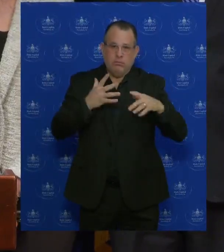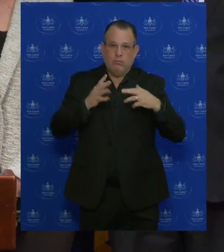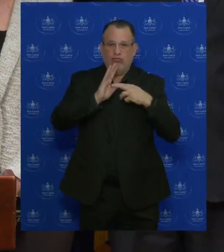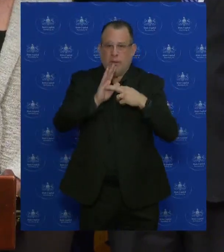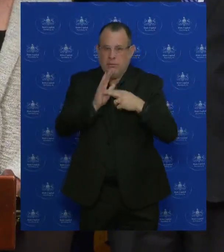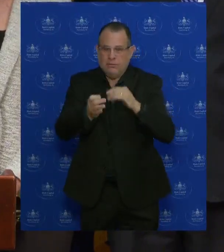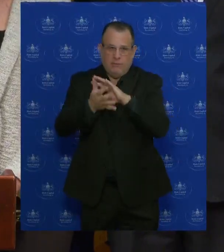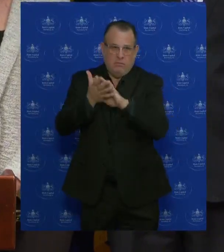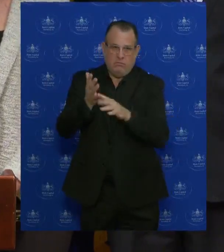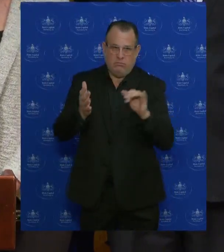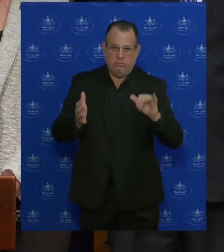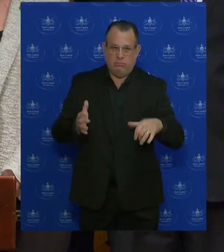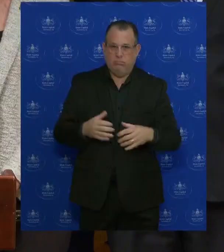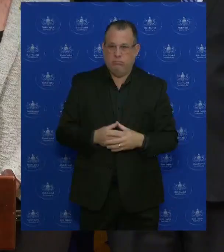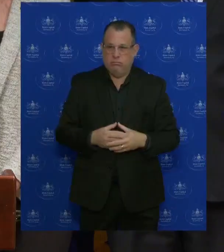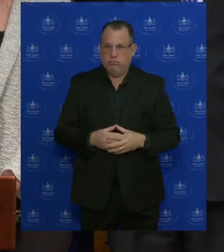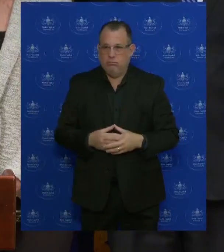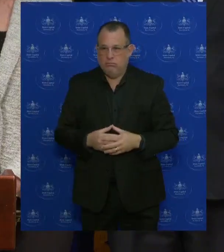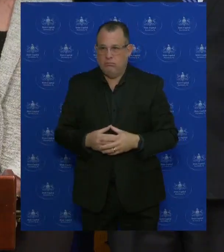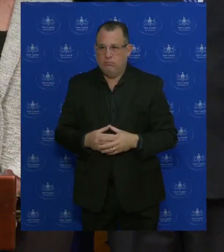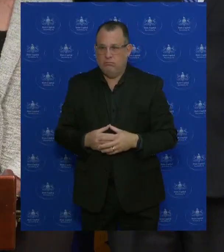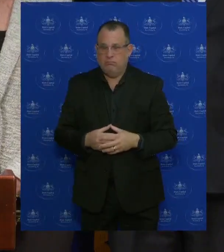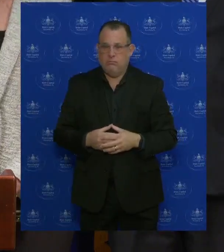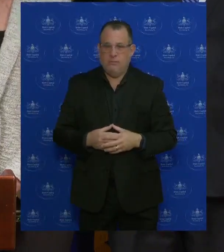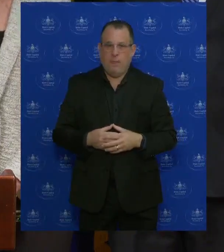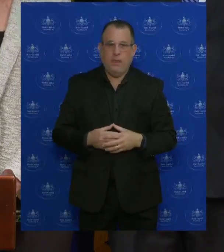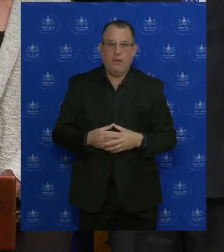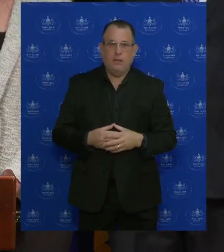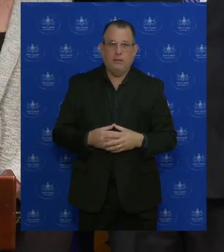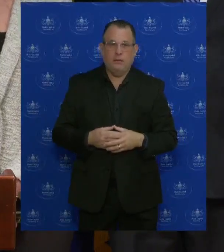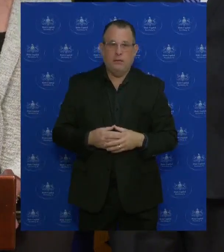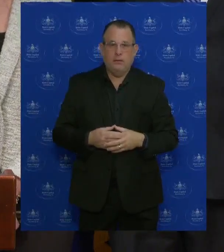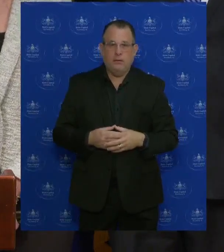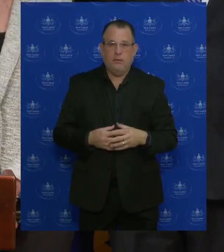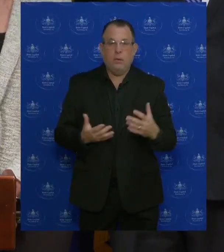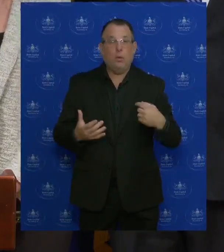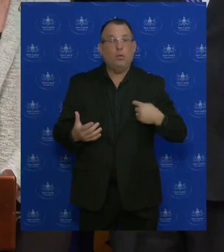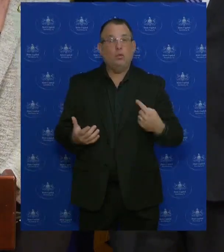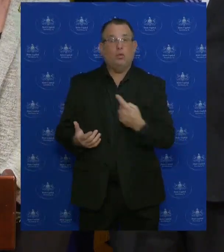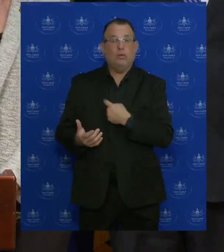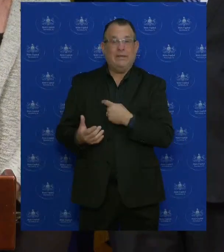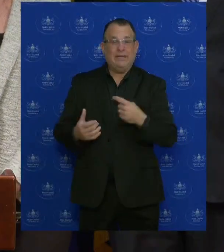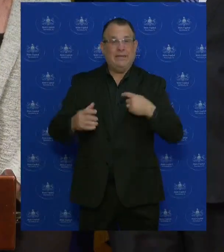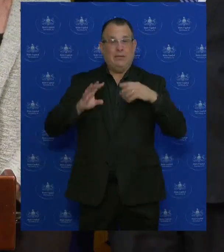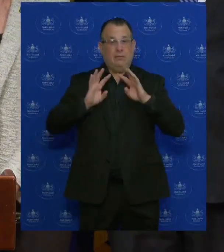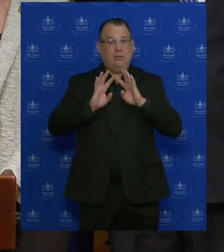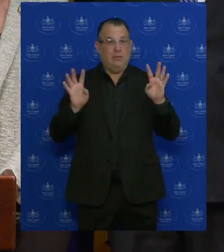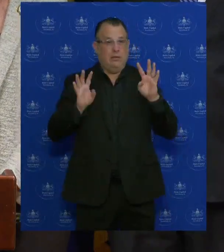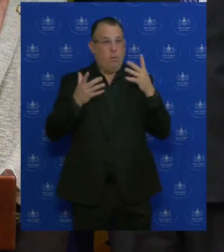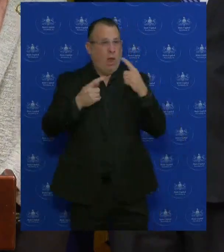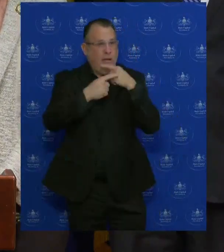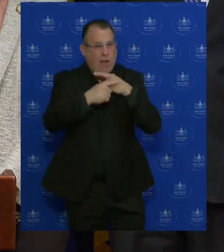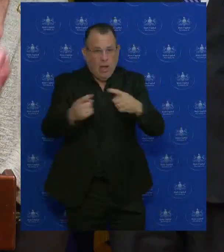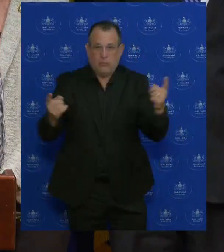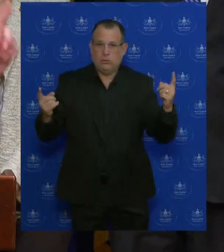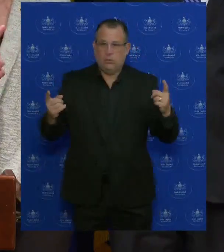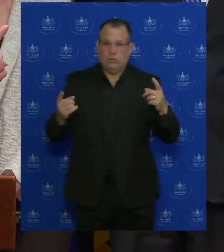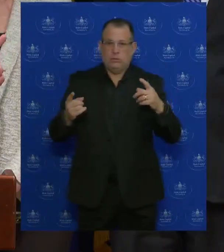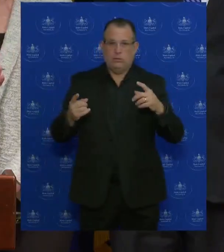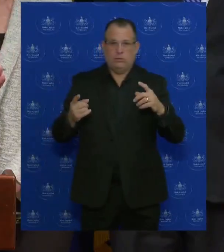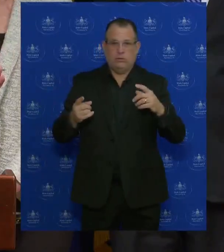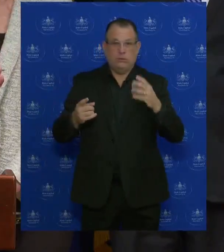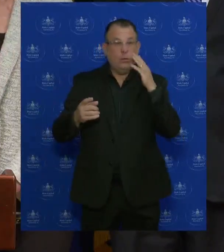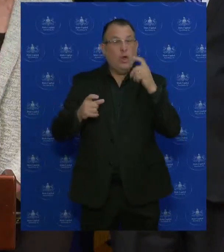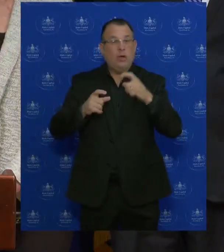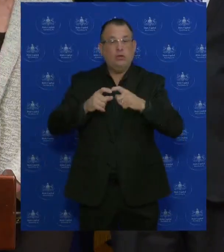McKenzie, Brown, and Park-Wentling. So we are announcing that the first Pennsylvania money match checks are officially